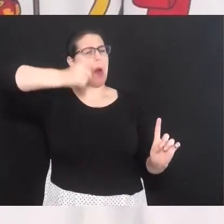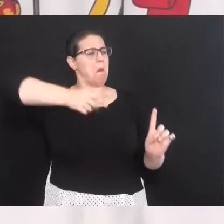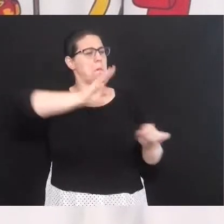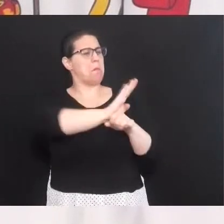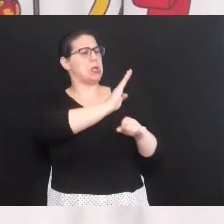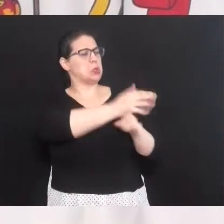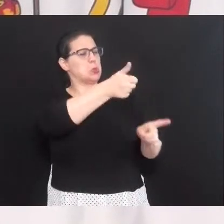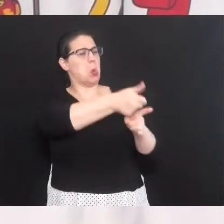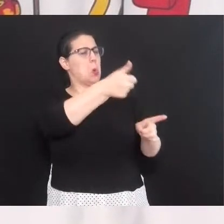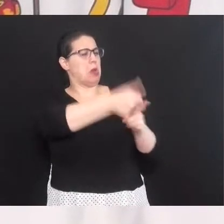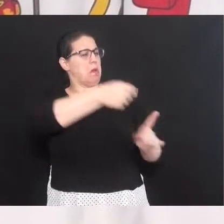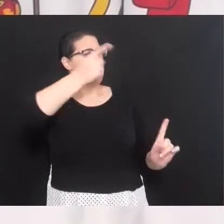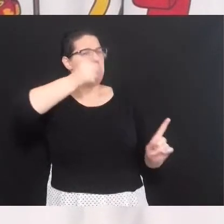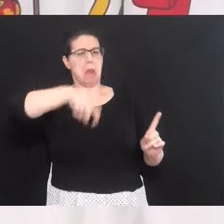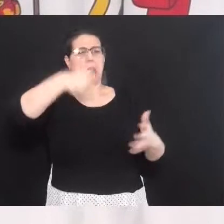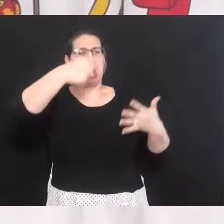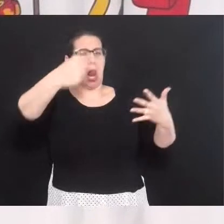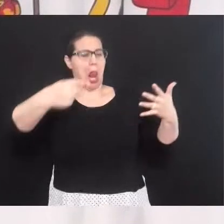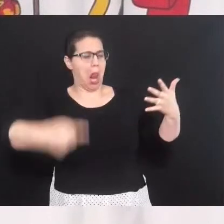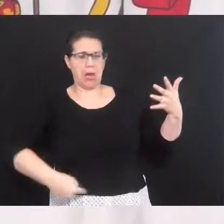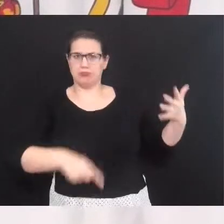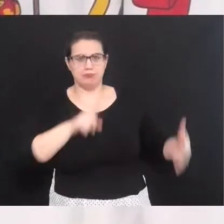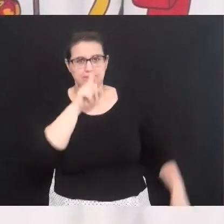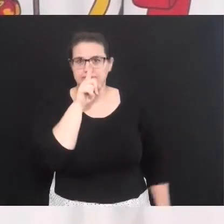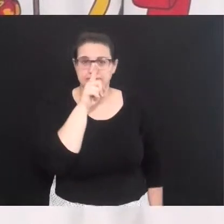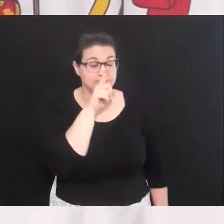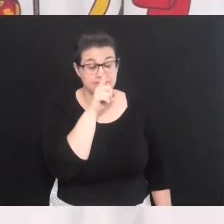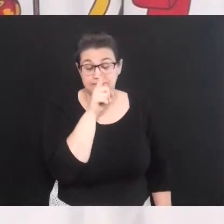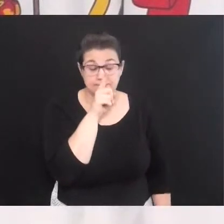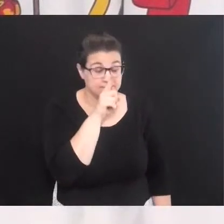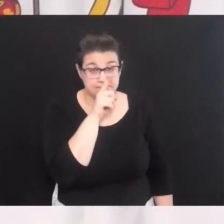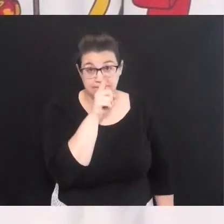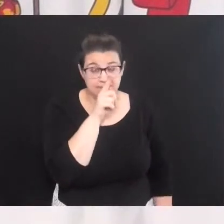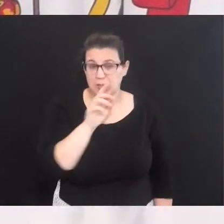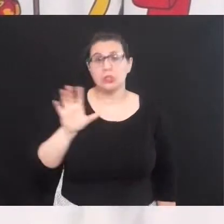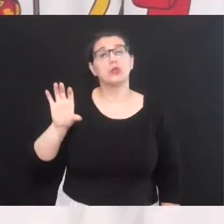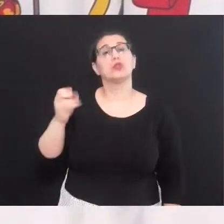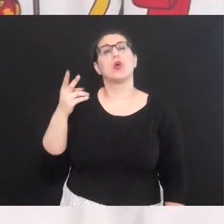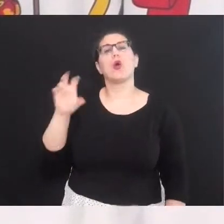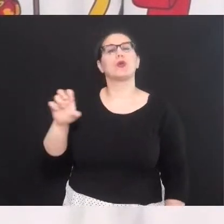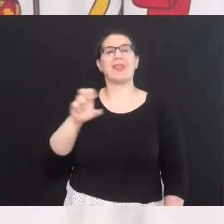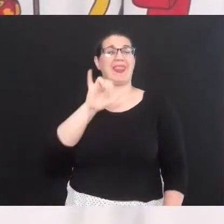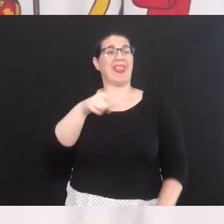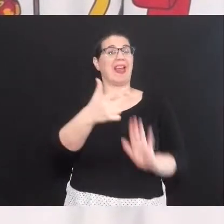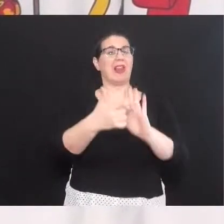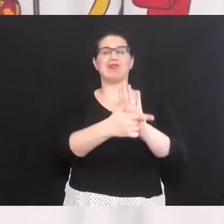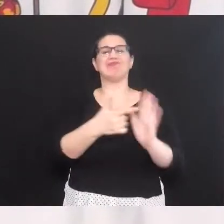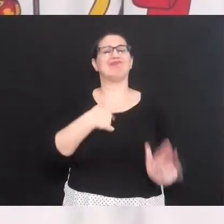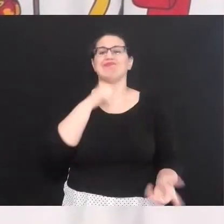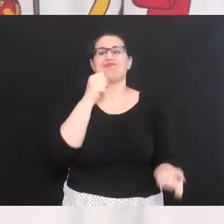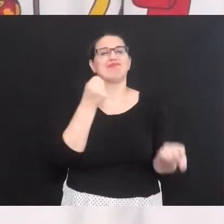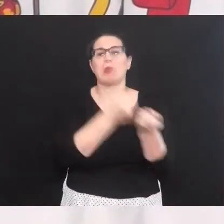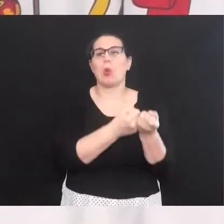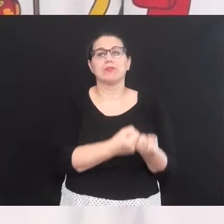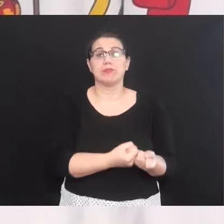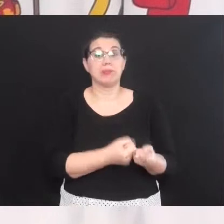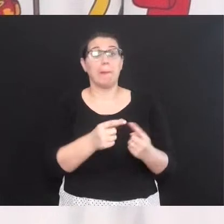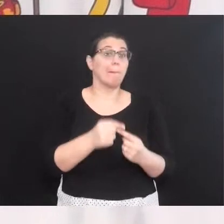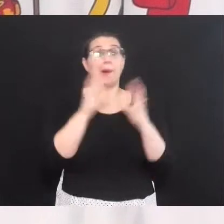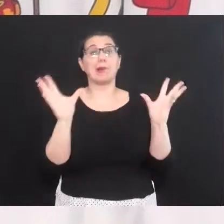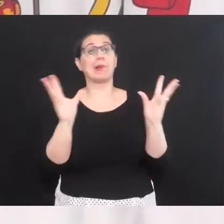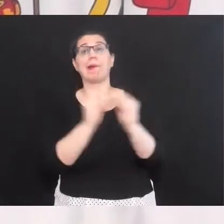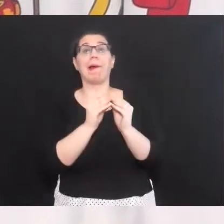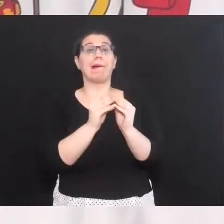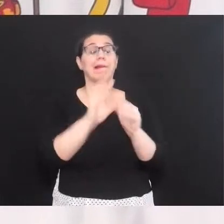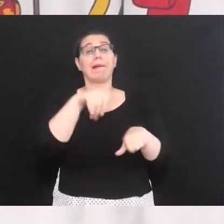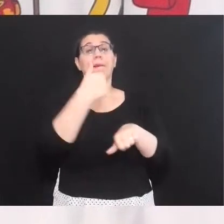what they can do. Now, so Charles, no, I don't support coming in and making